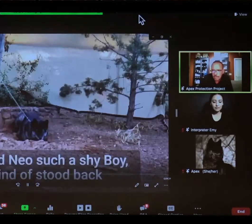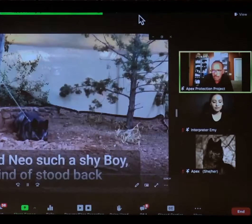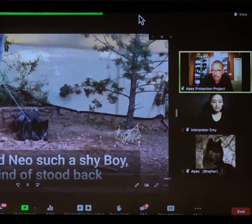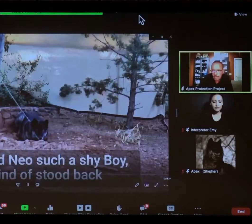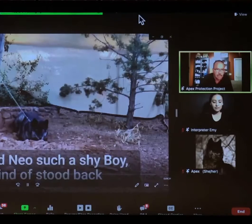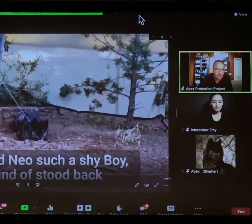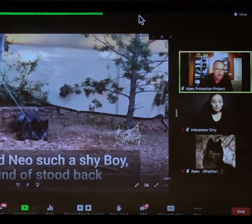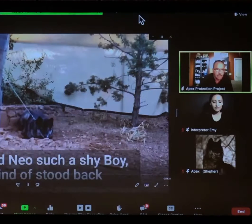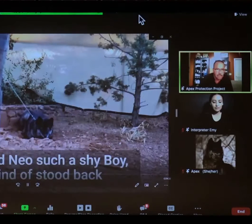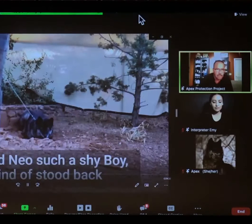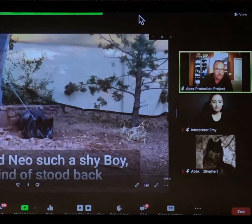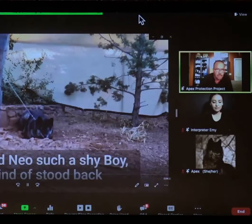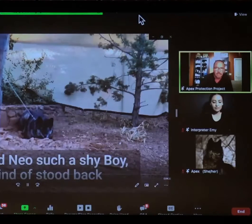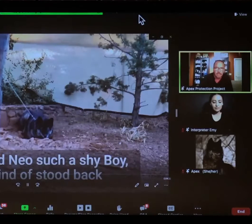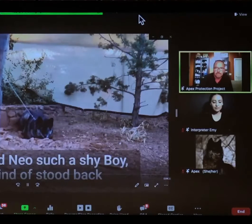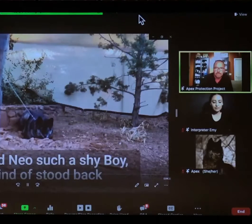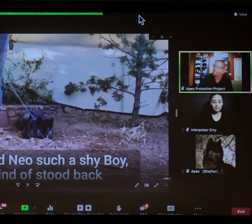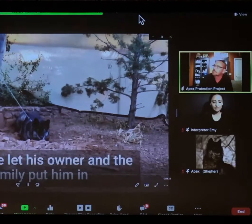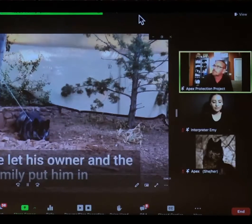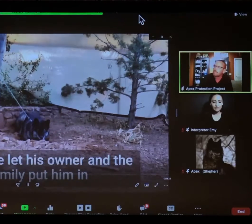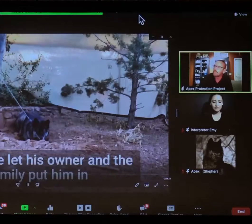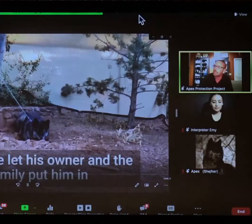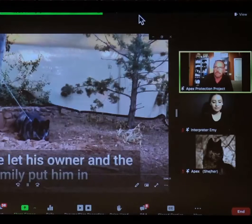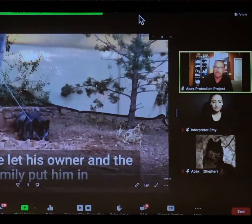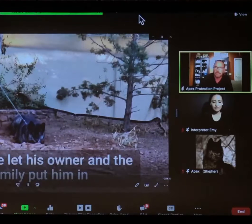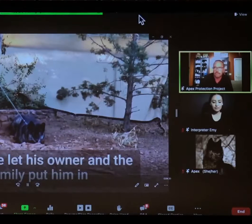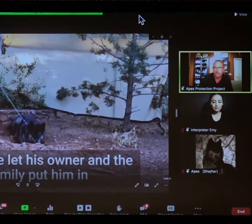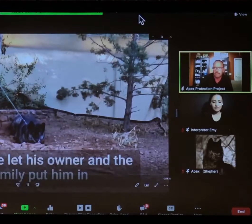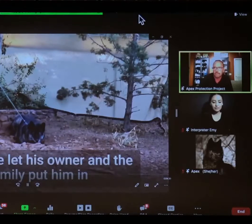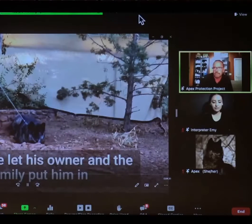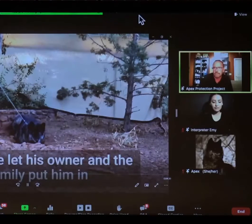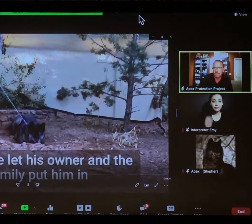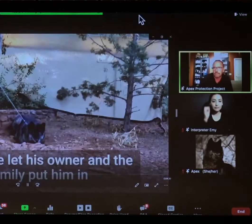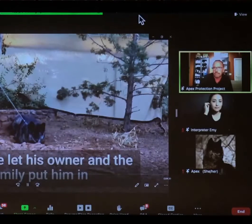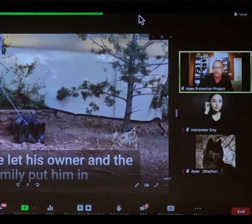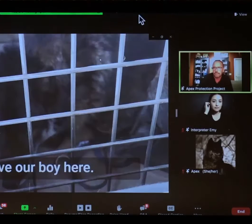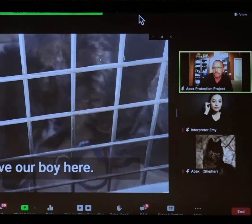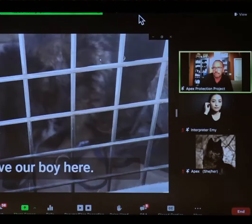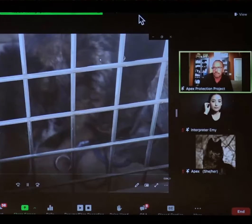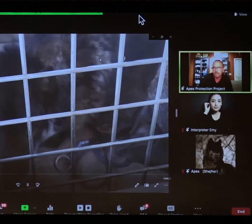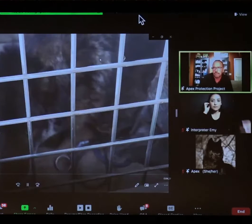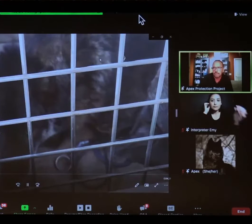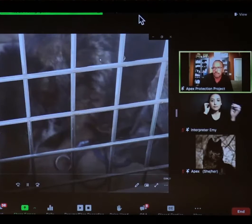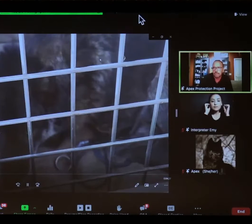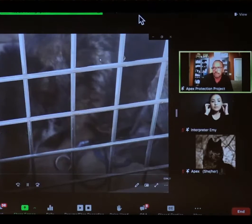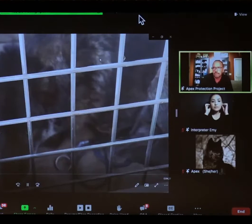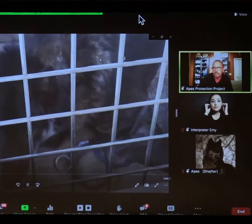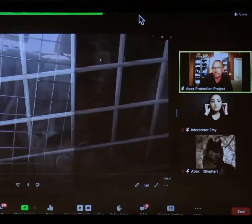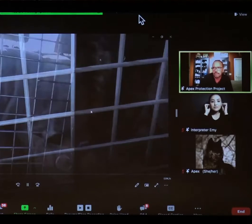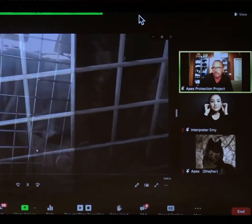So we kind of stood back and we let Day. We have our boy here.